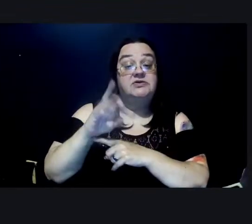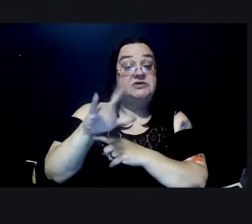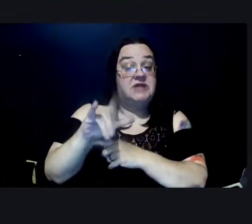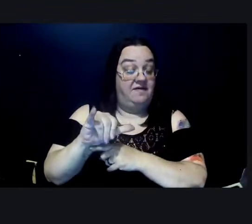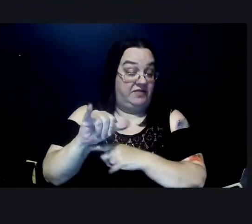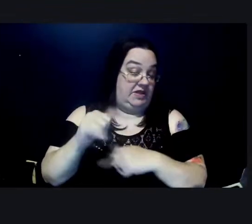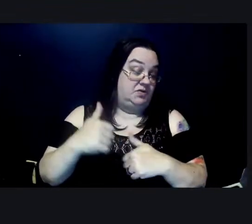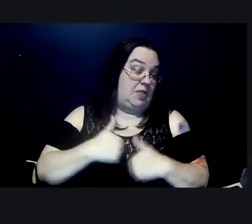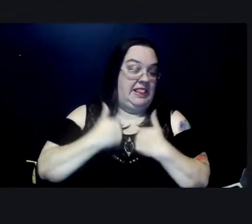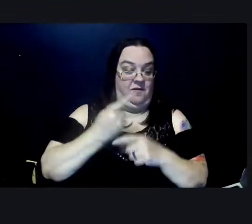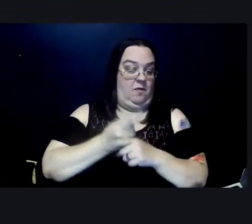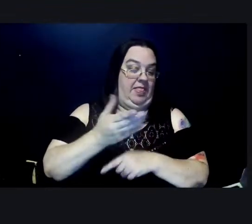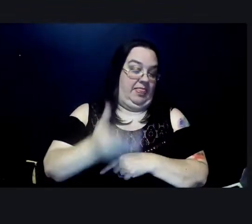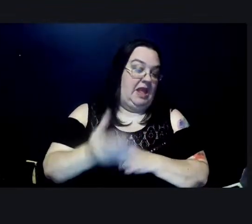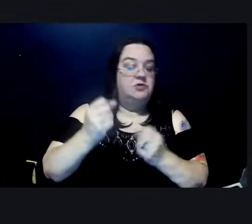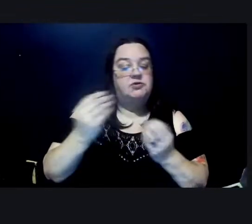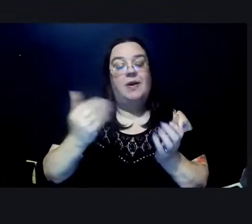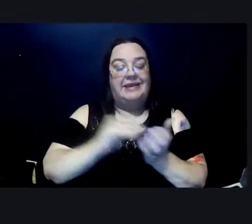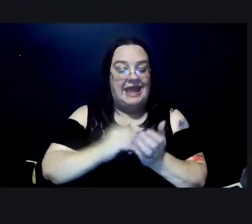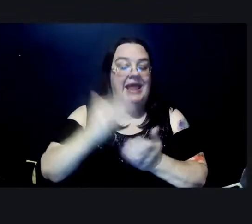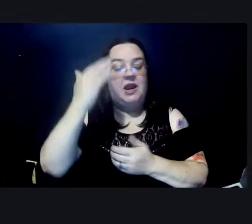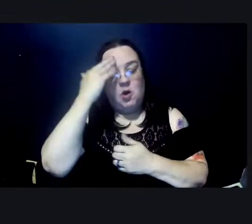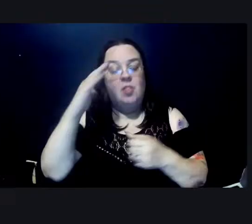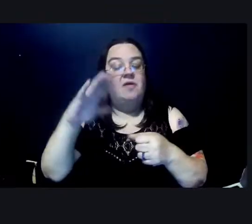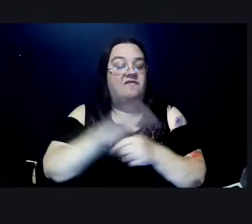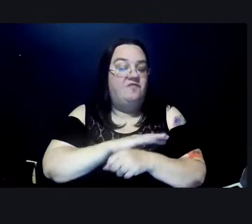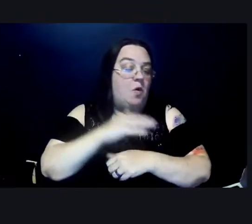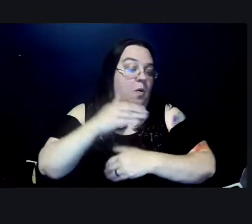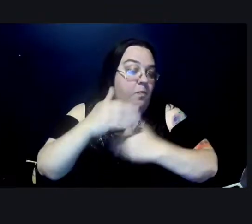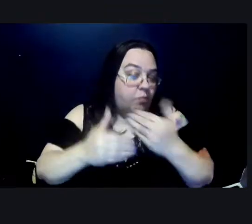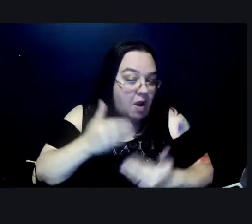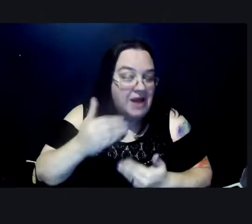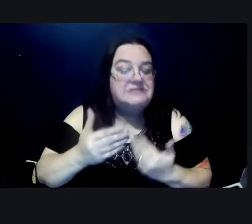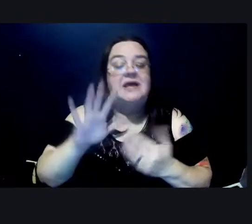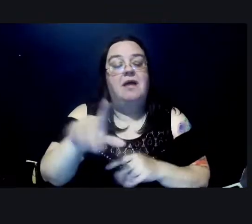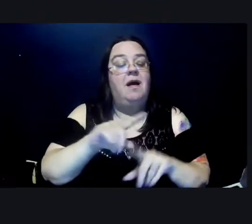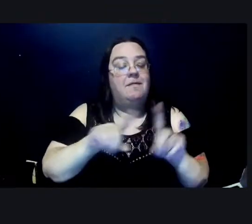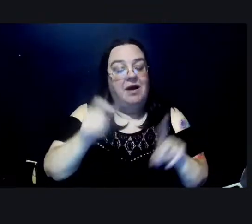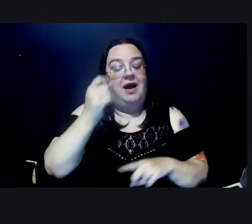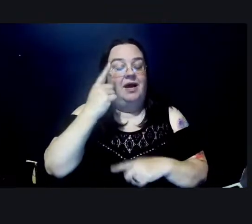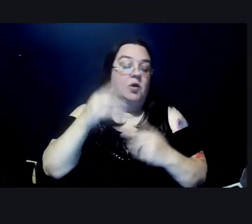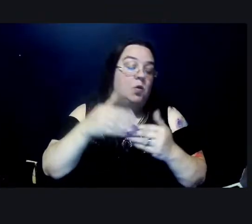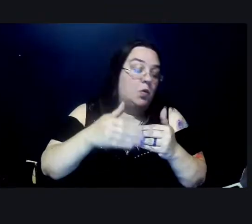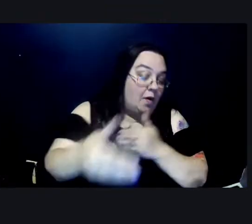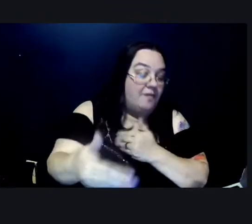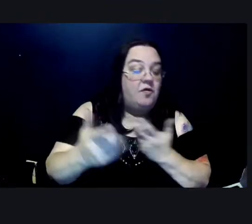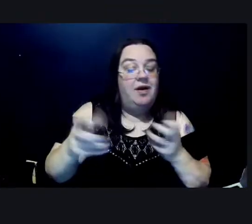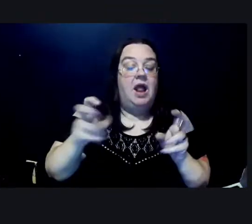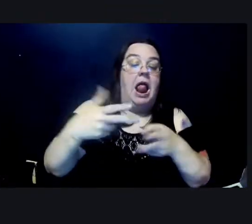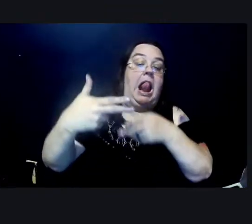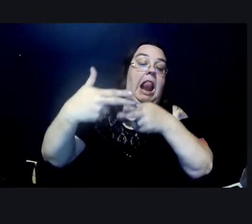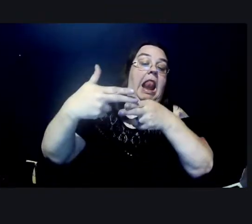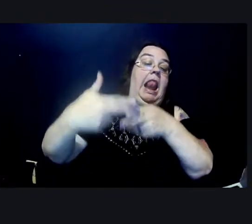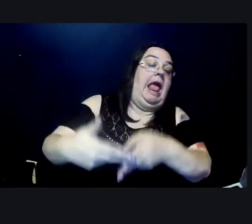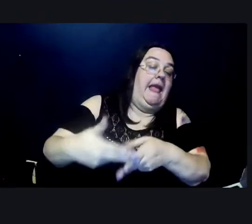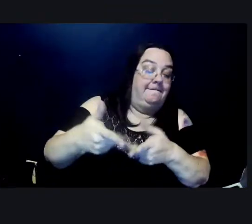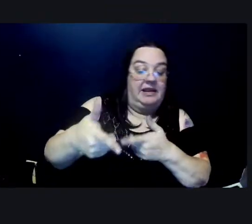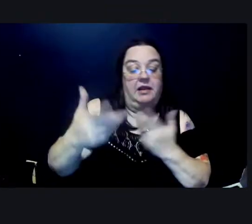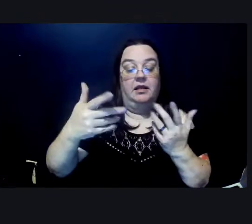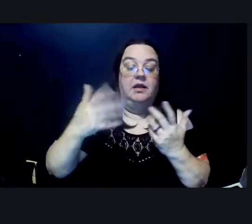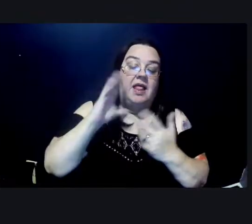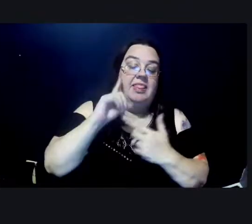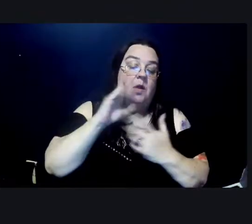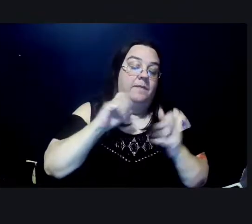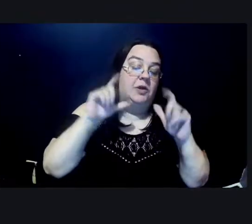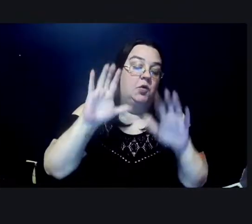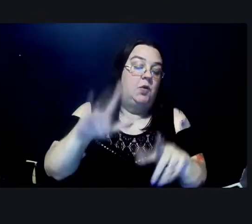but if that going forward as far as naming the park. I think it would be great to put on.